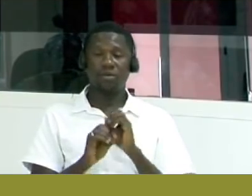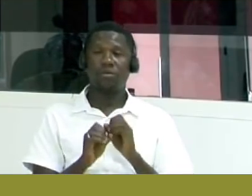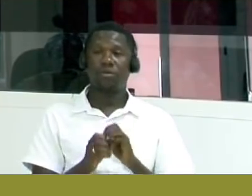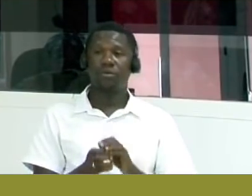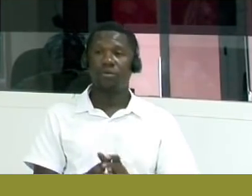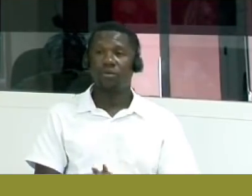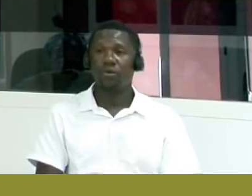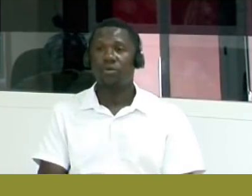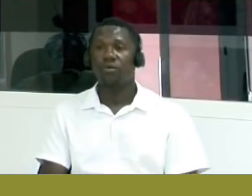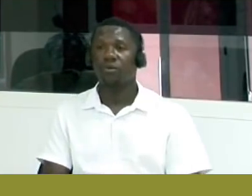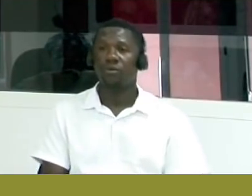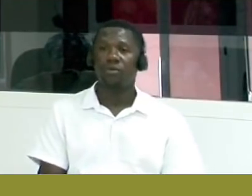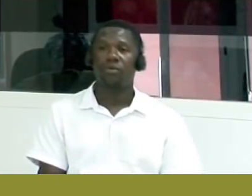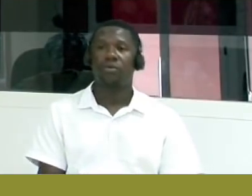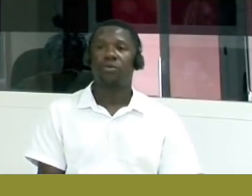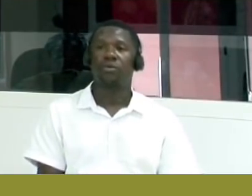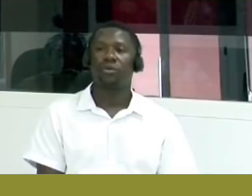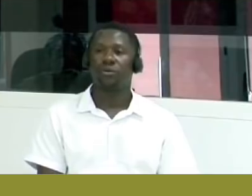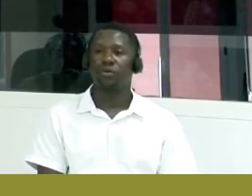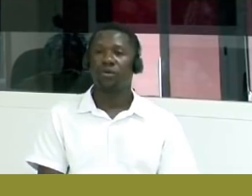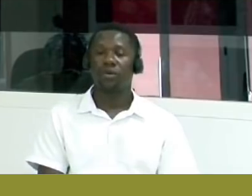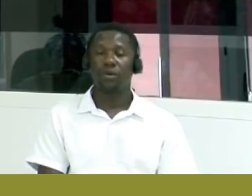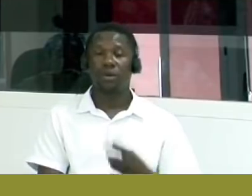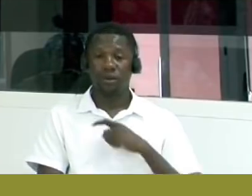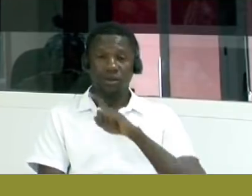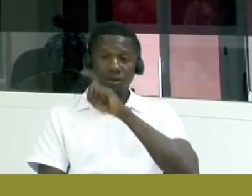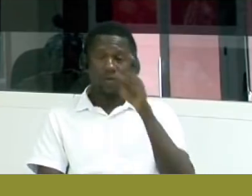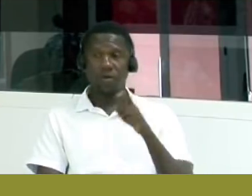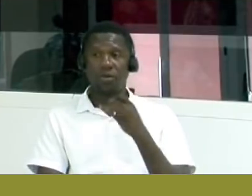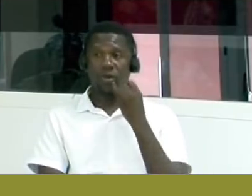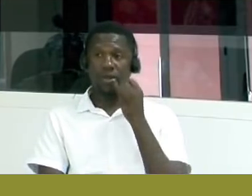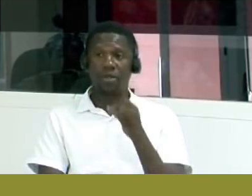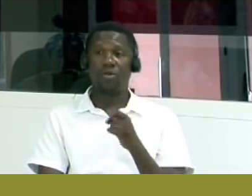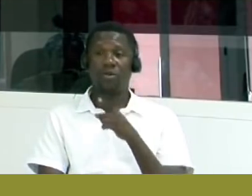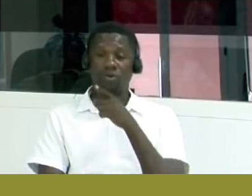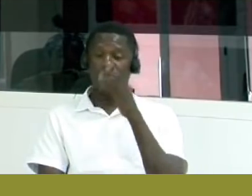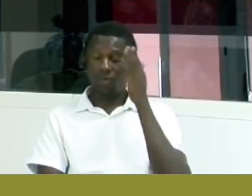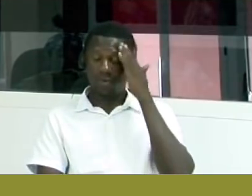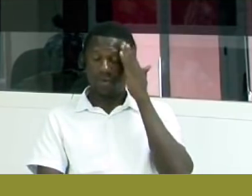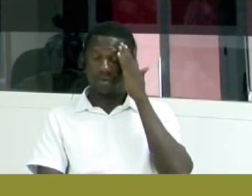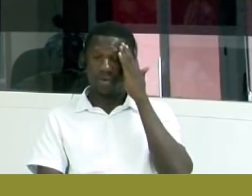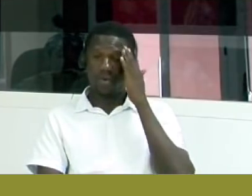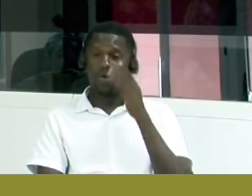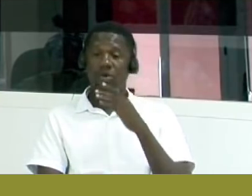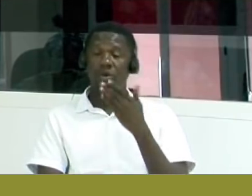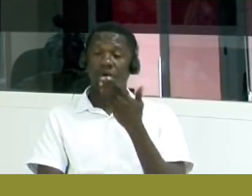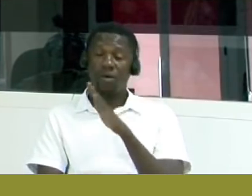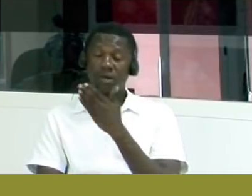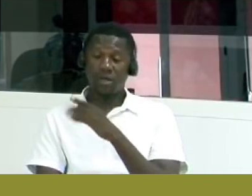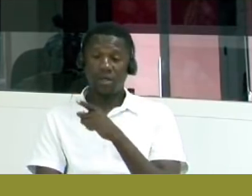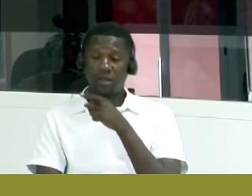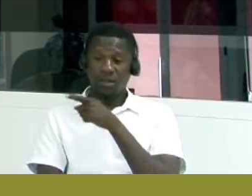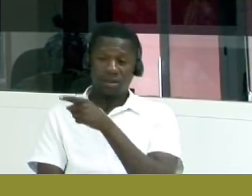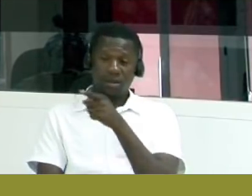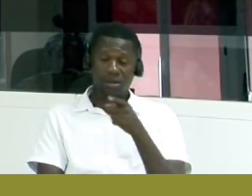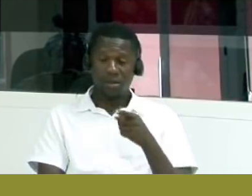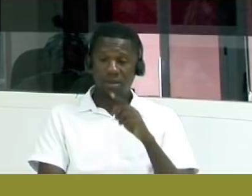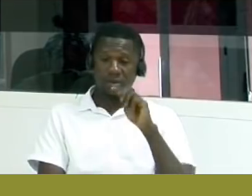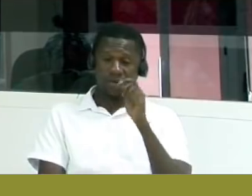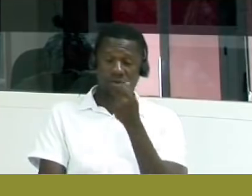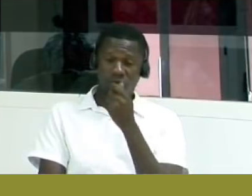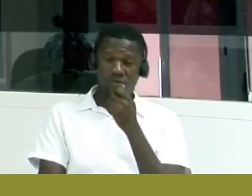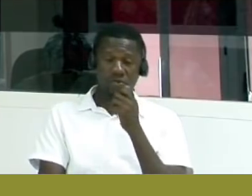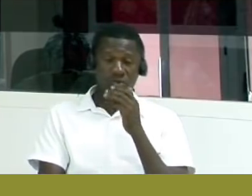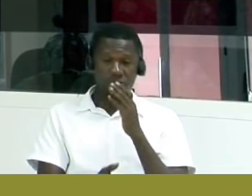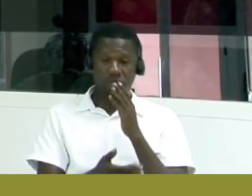Well, if you want me to go, I'll go ahead. The question is, do you know whether this new